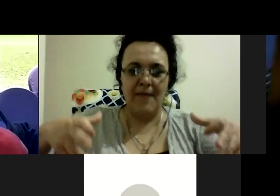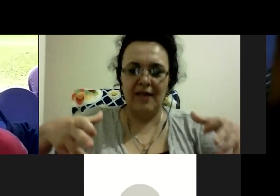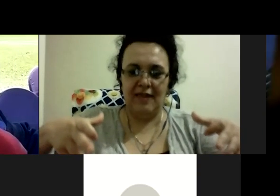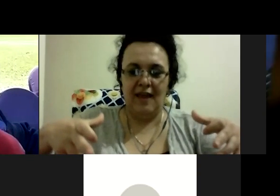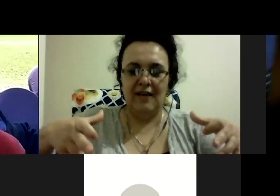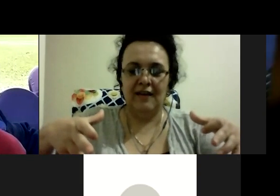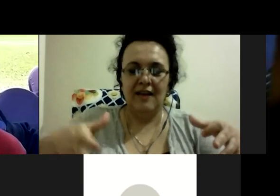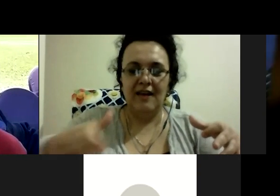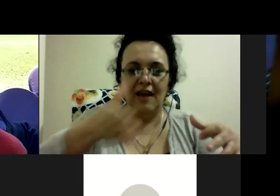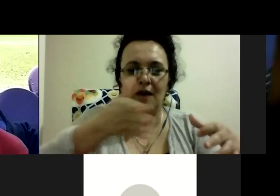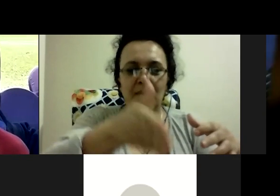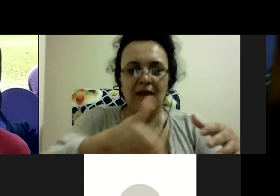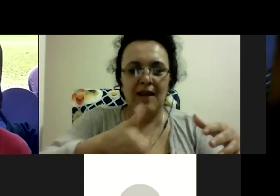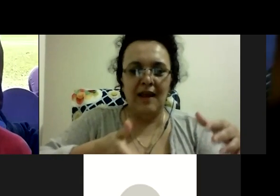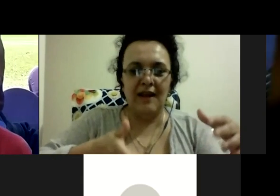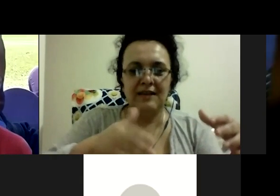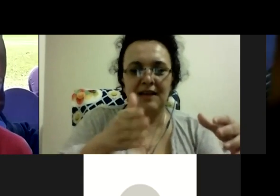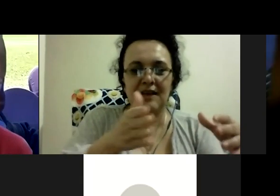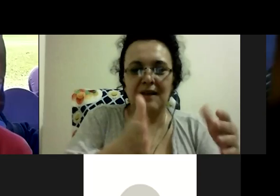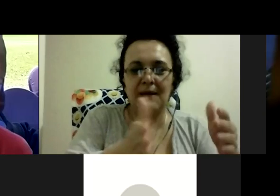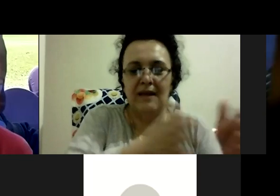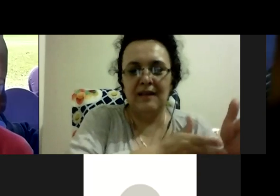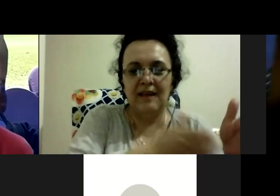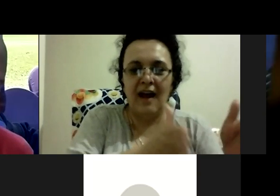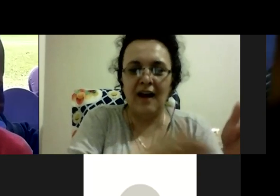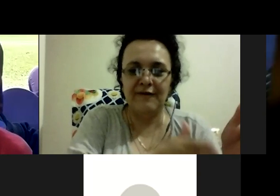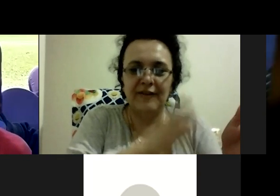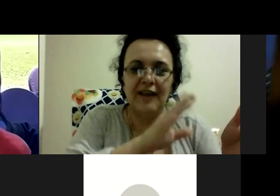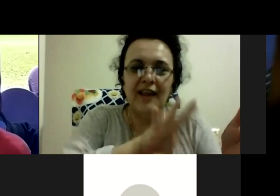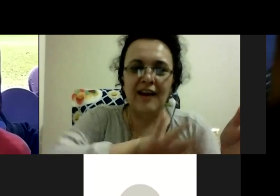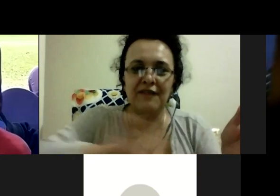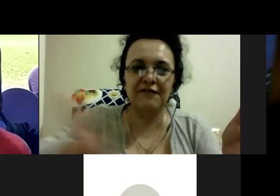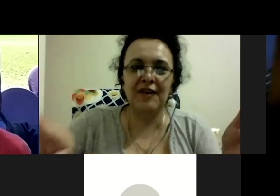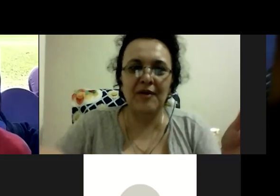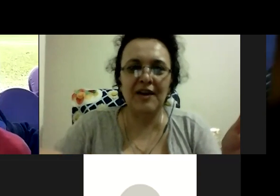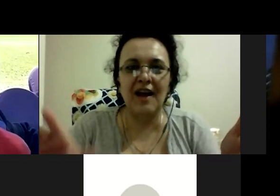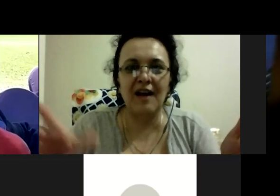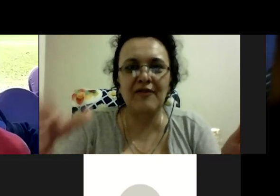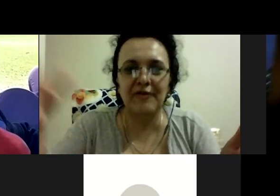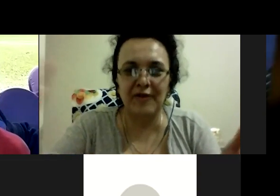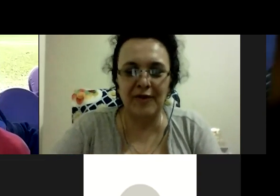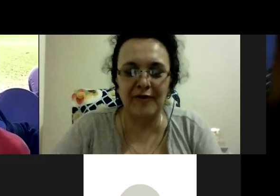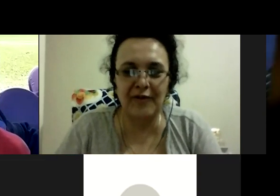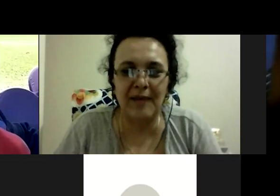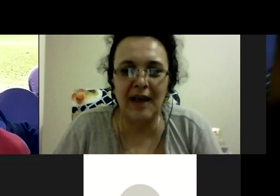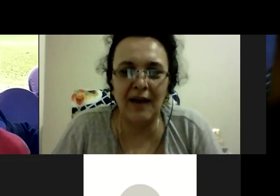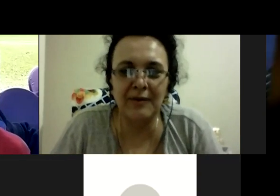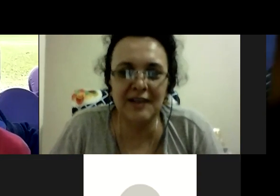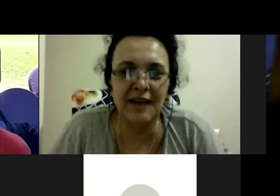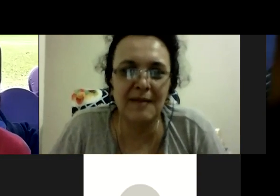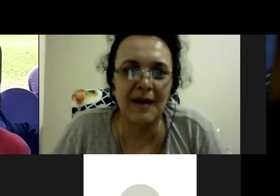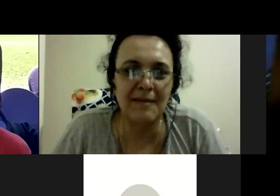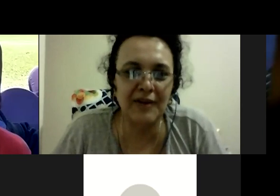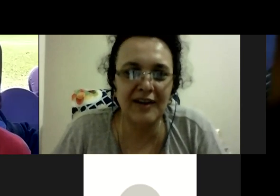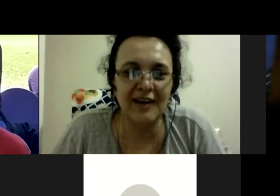I made a big thing. And we ate the half and left the other half for my